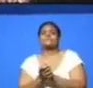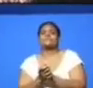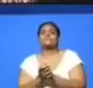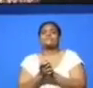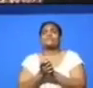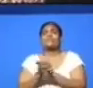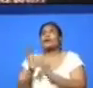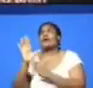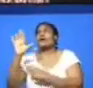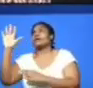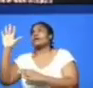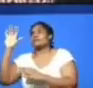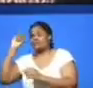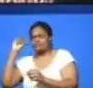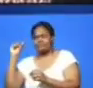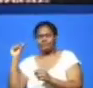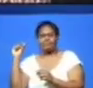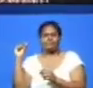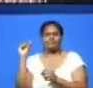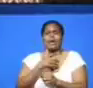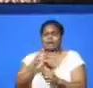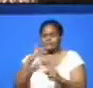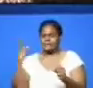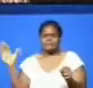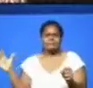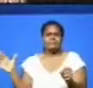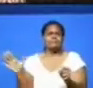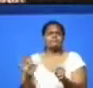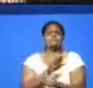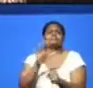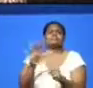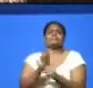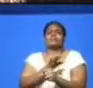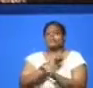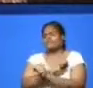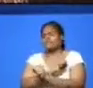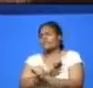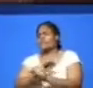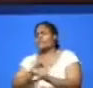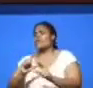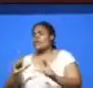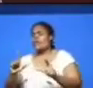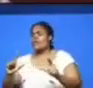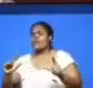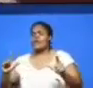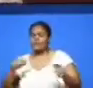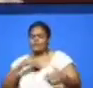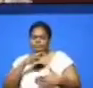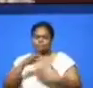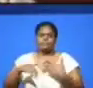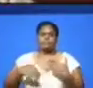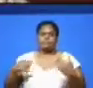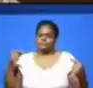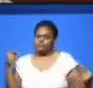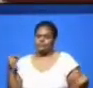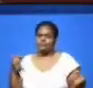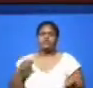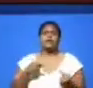His grace is sufficient for every trial I